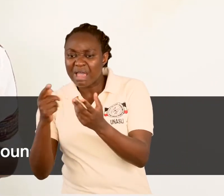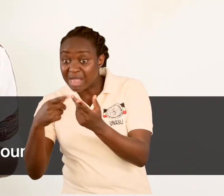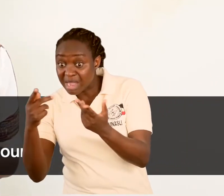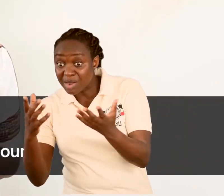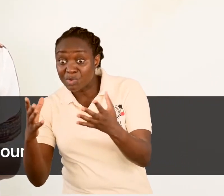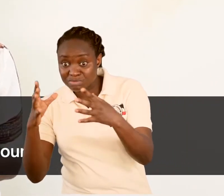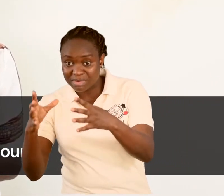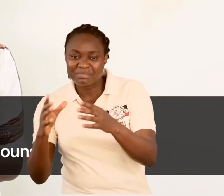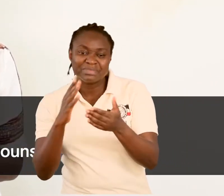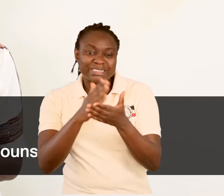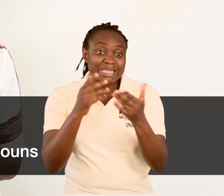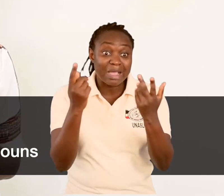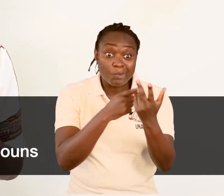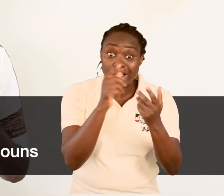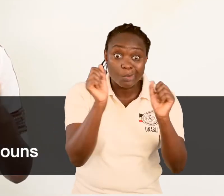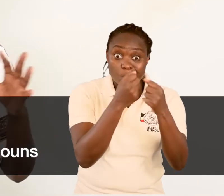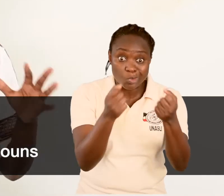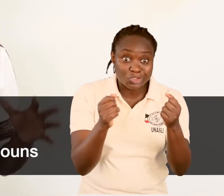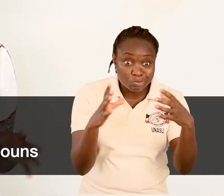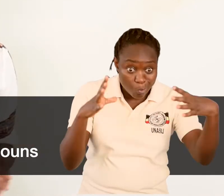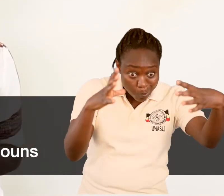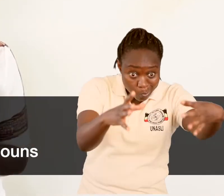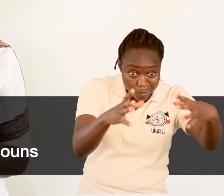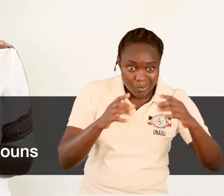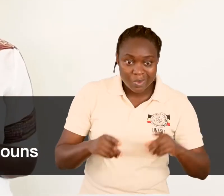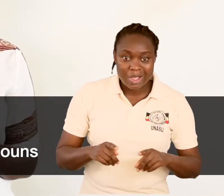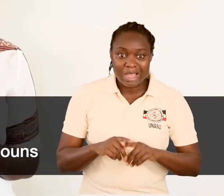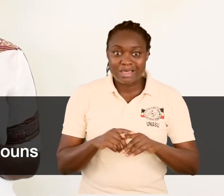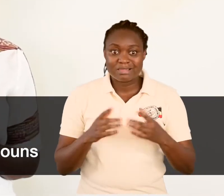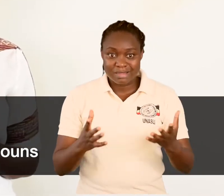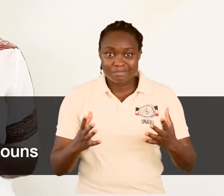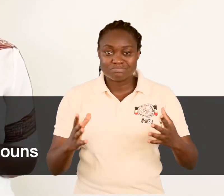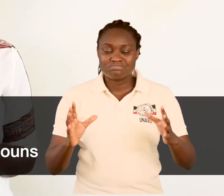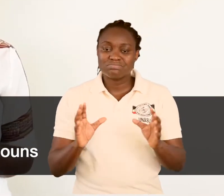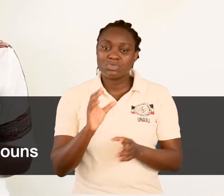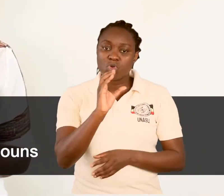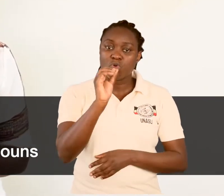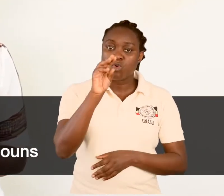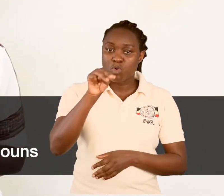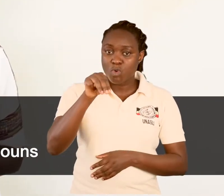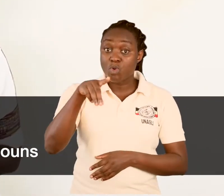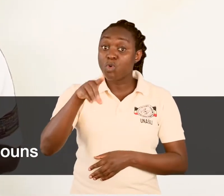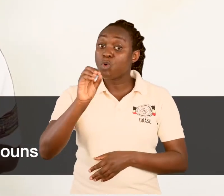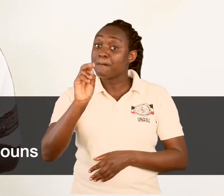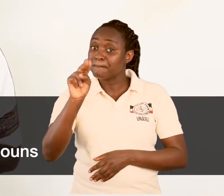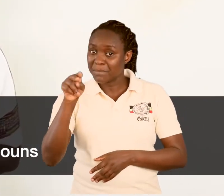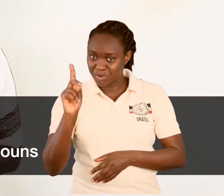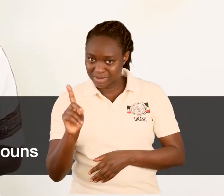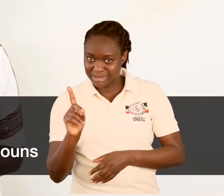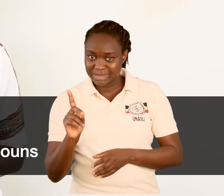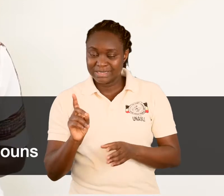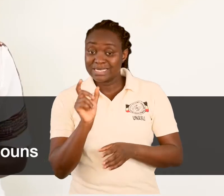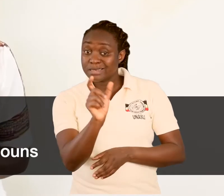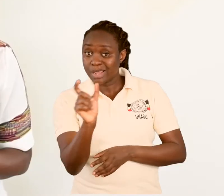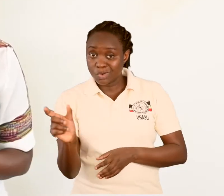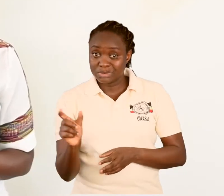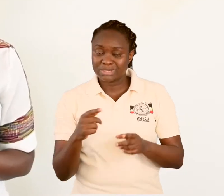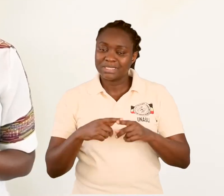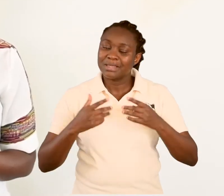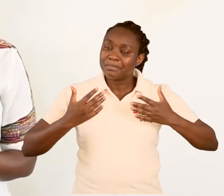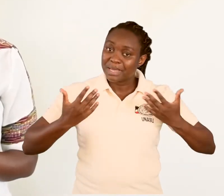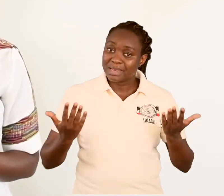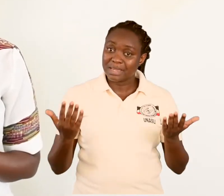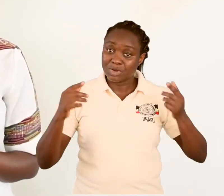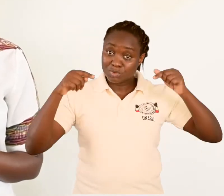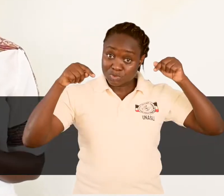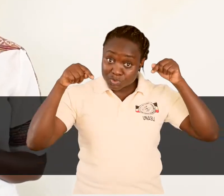uncountable nouns, and compound nouns. However, like I've said, our focus for today will